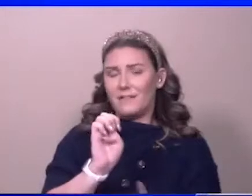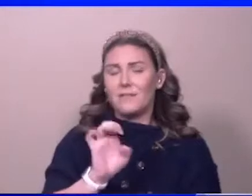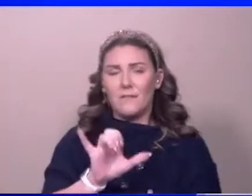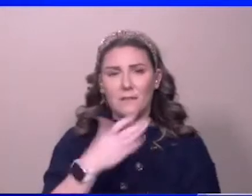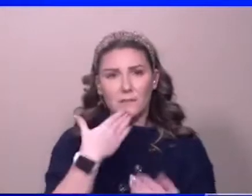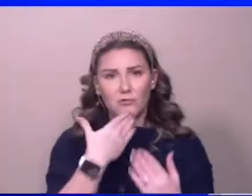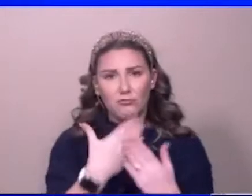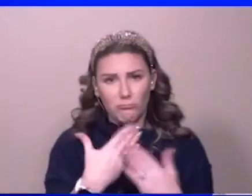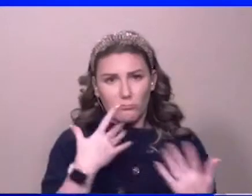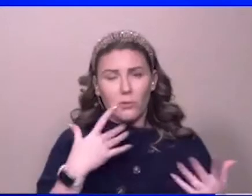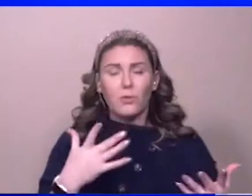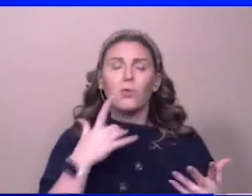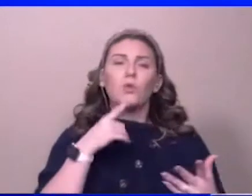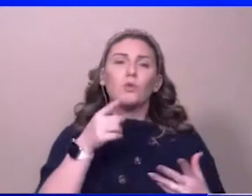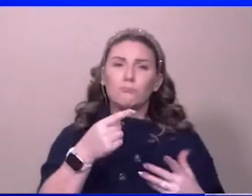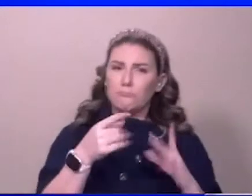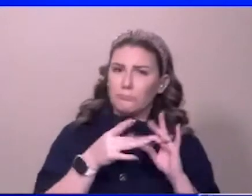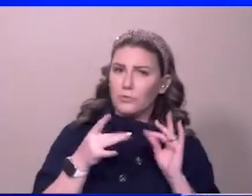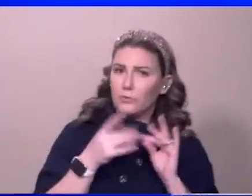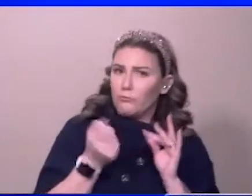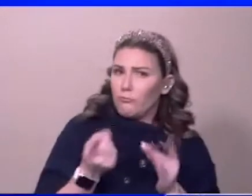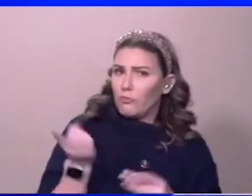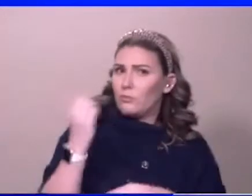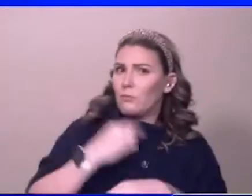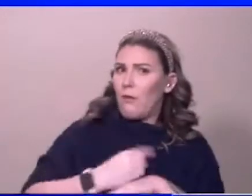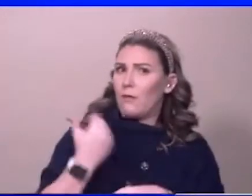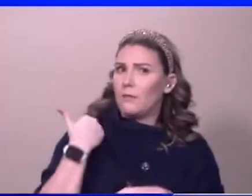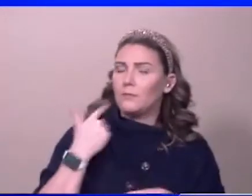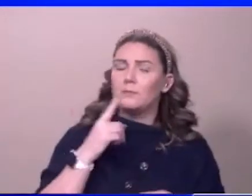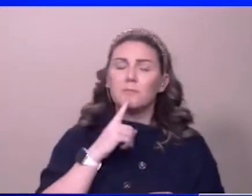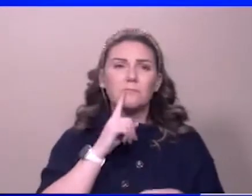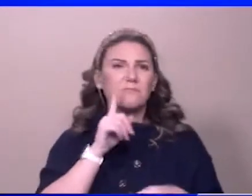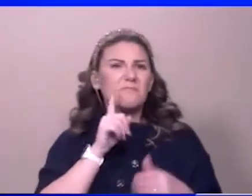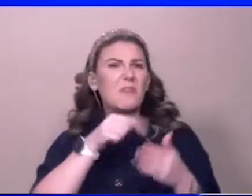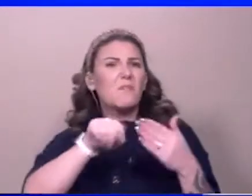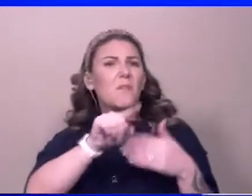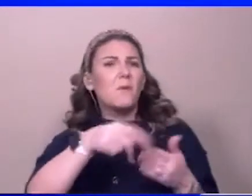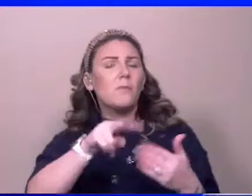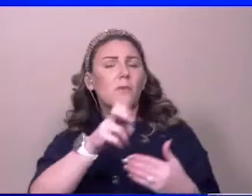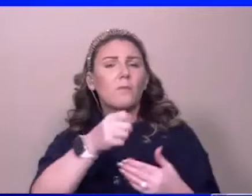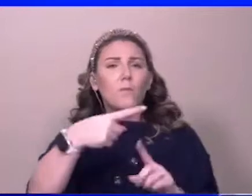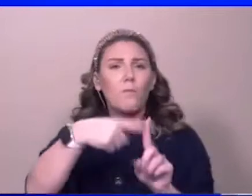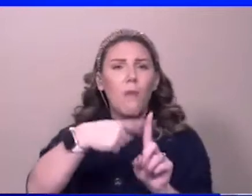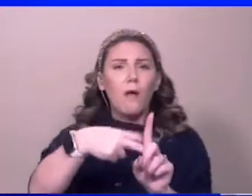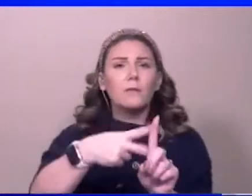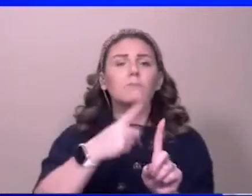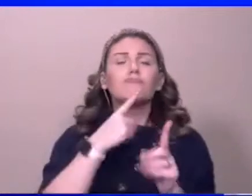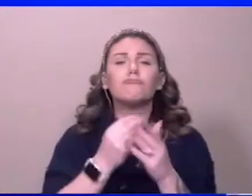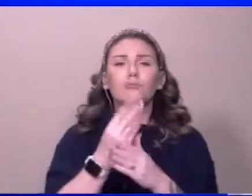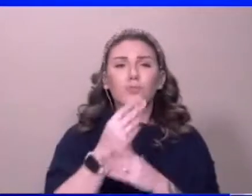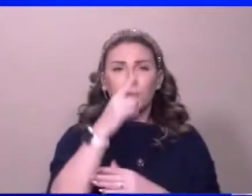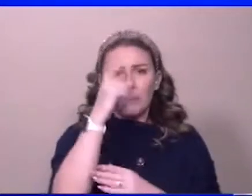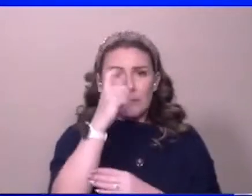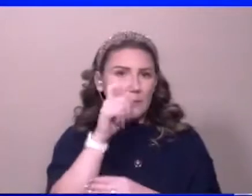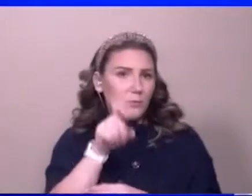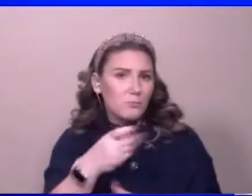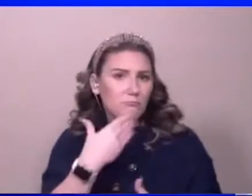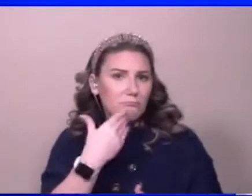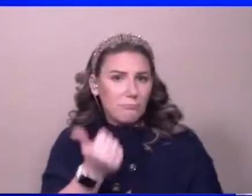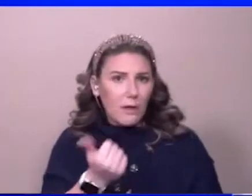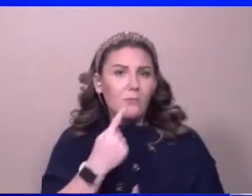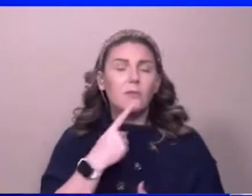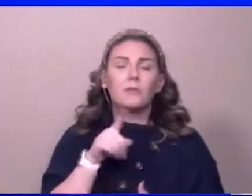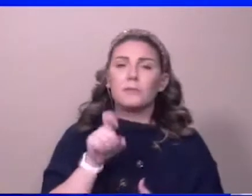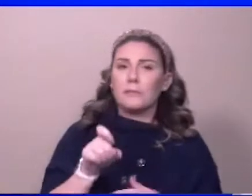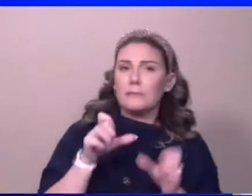think that goes to what you said a couple days ago. Looking out weeks or a couple months, the spring and summer should be much better for us. I think we need to